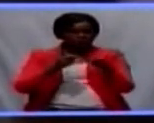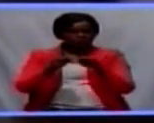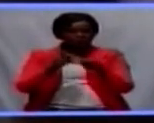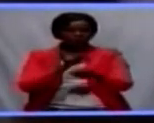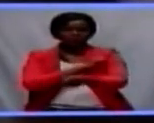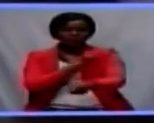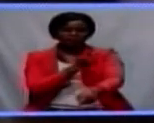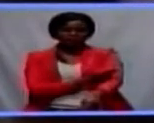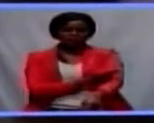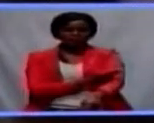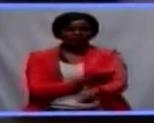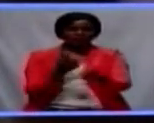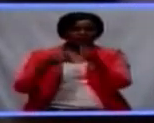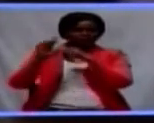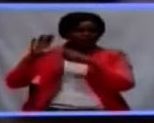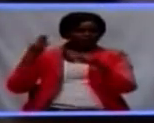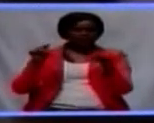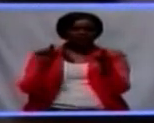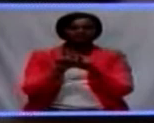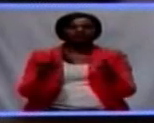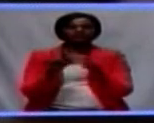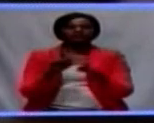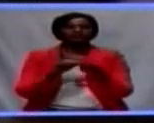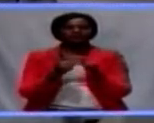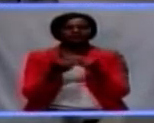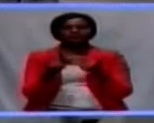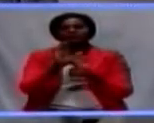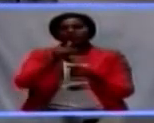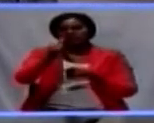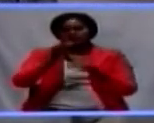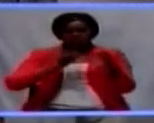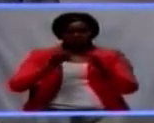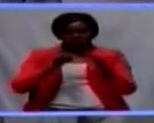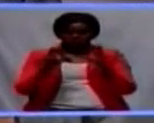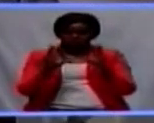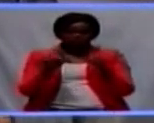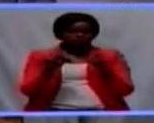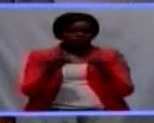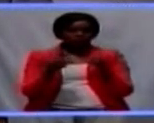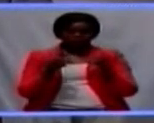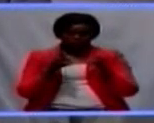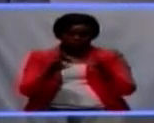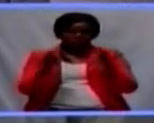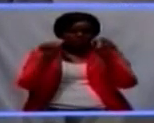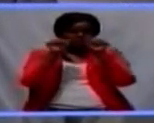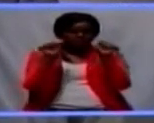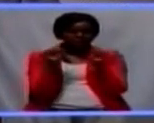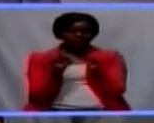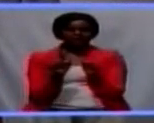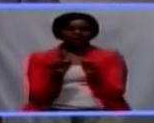potentially going back to the same problem you're solving now? Not at all. The way we have structured the tax amnesties is